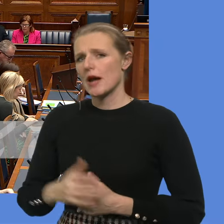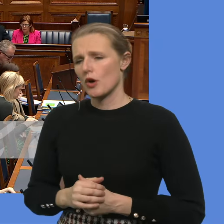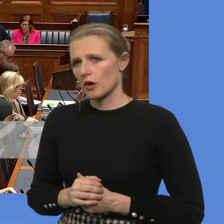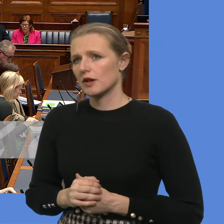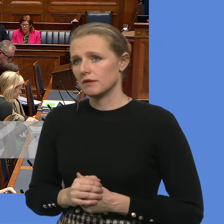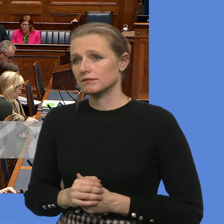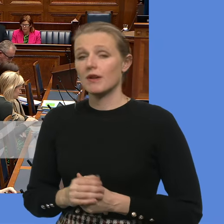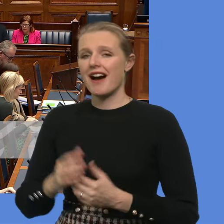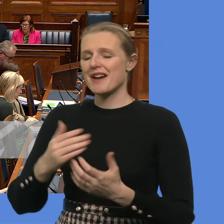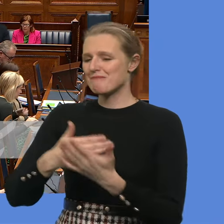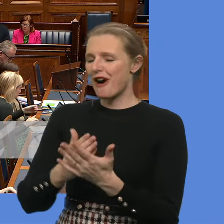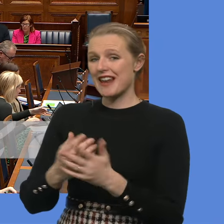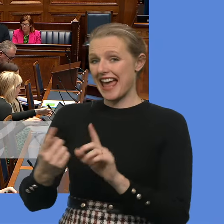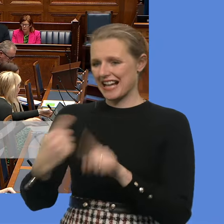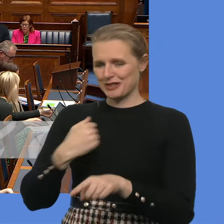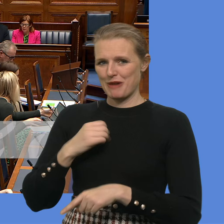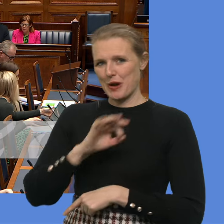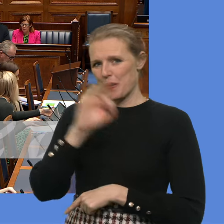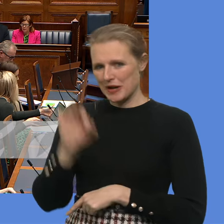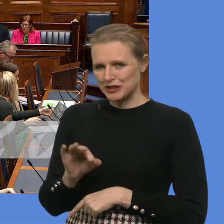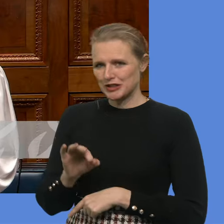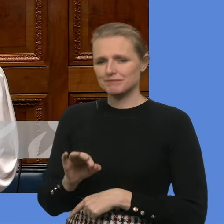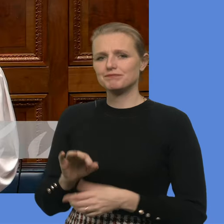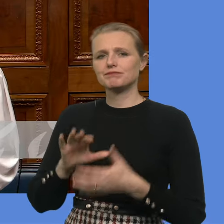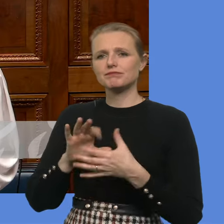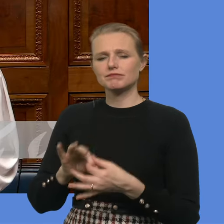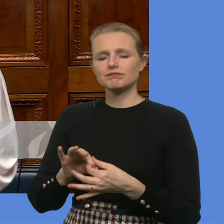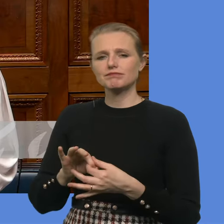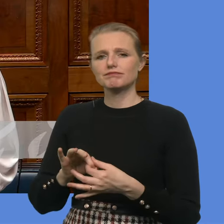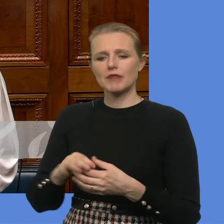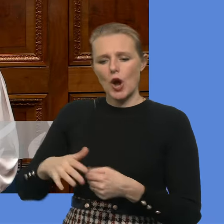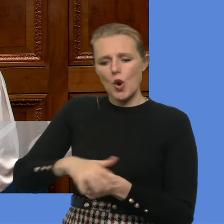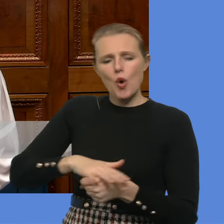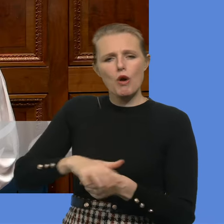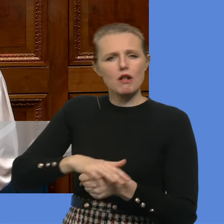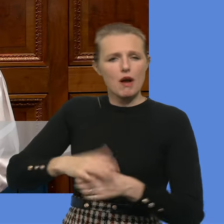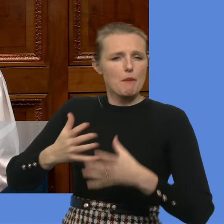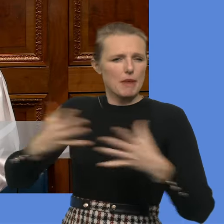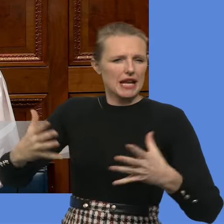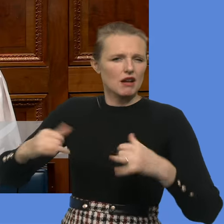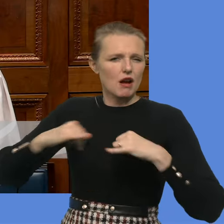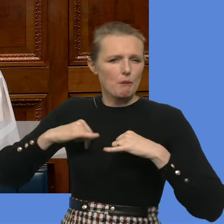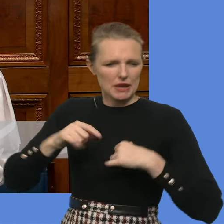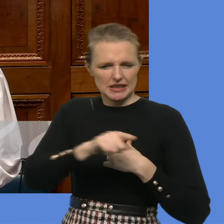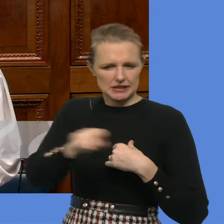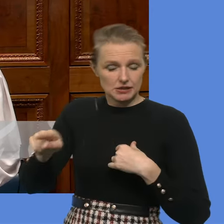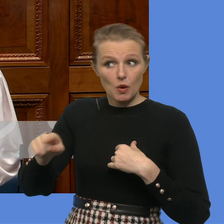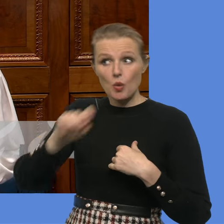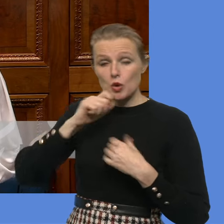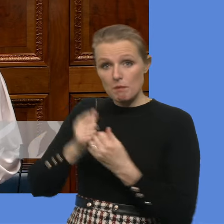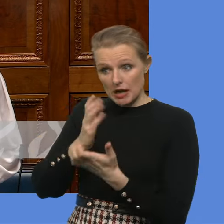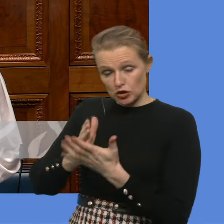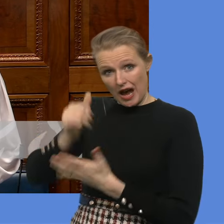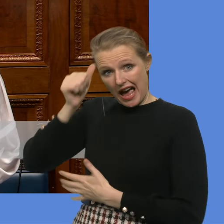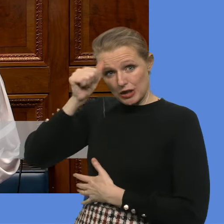partly answered the question I have in terms of local and large companies, but will you ensure that the assured